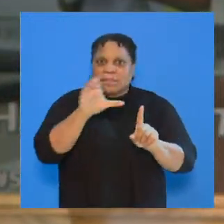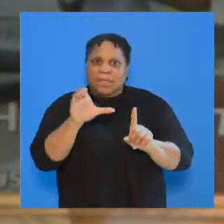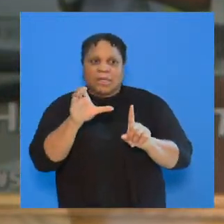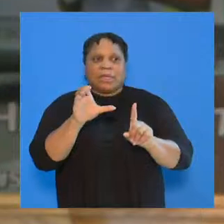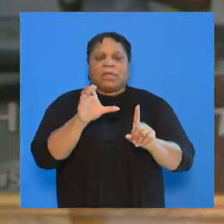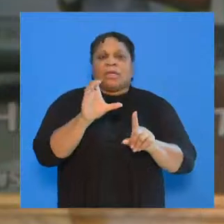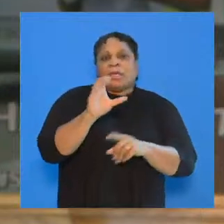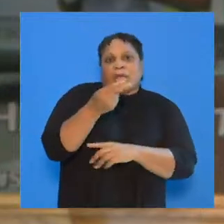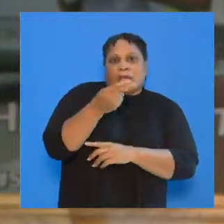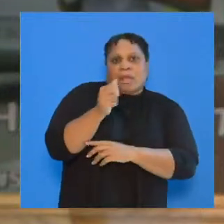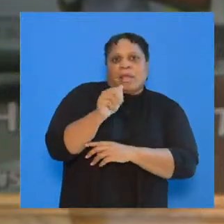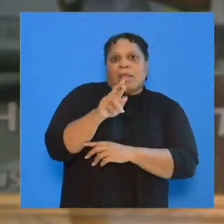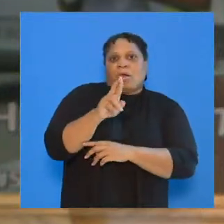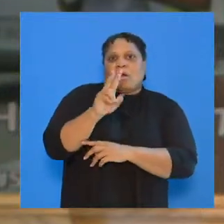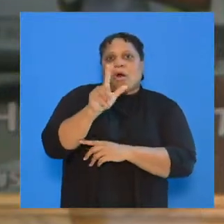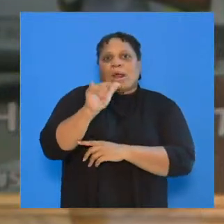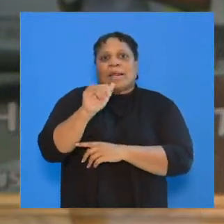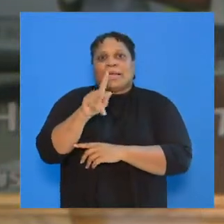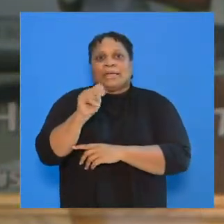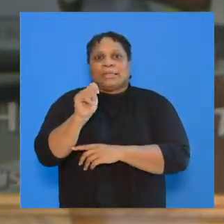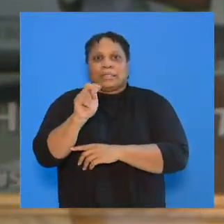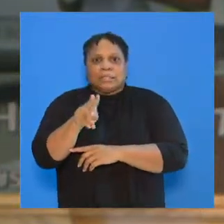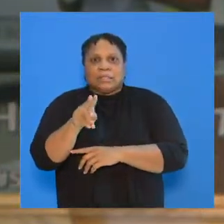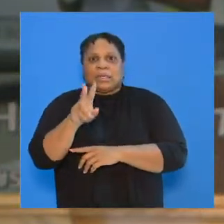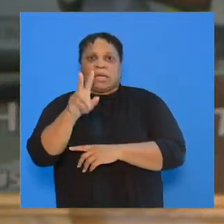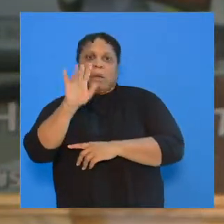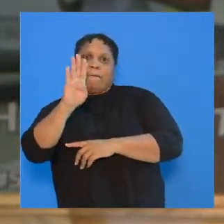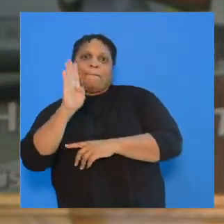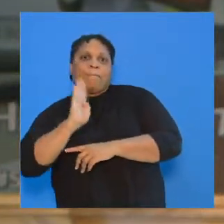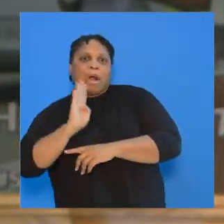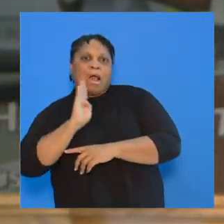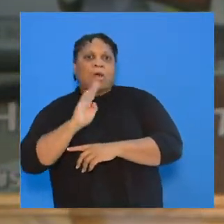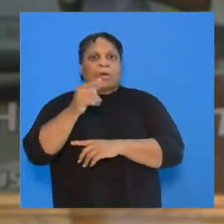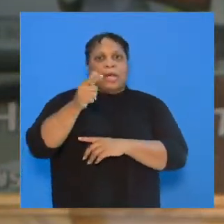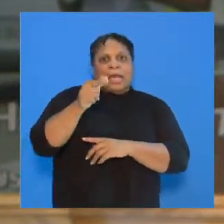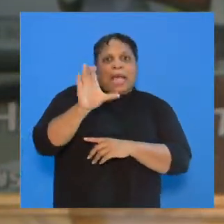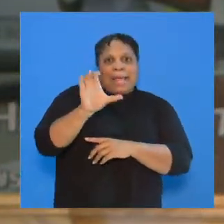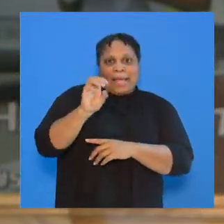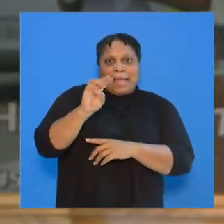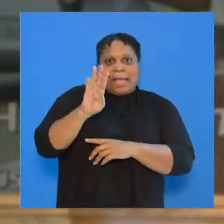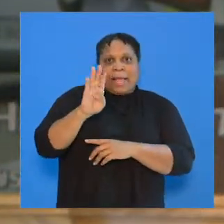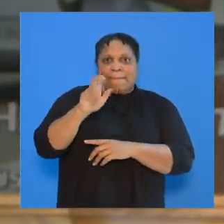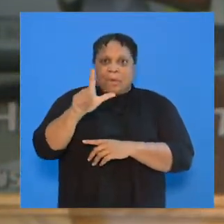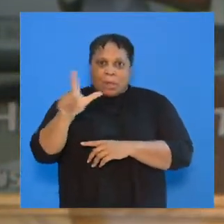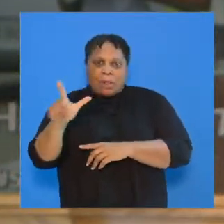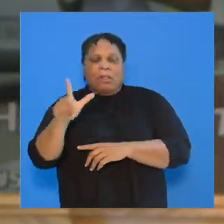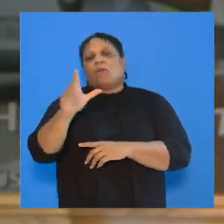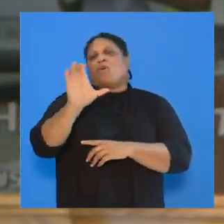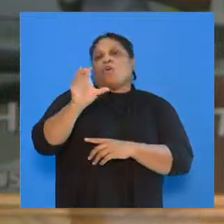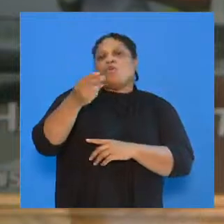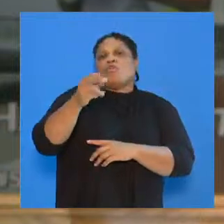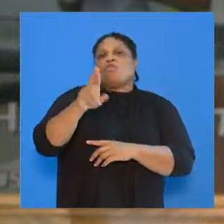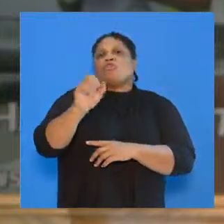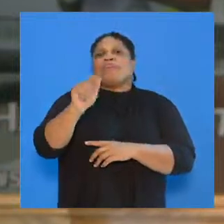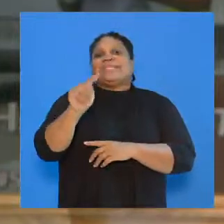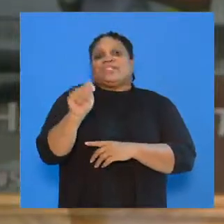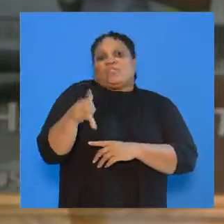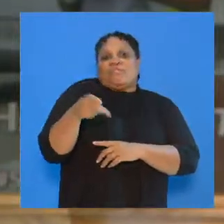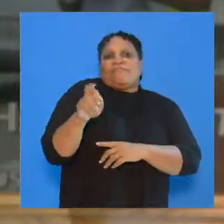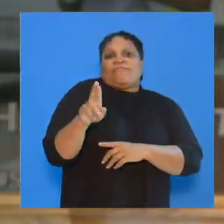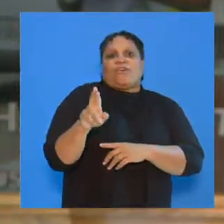Chris Arlington, Dr. Kaiwan Brown, Dr. Gordon Campbell, Dr. Helen Christopher, Dr. Richard